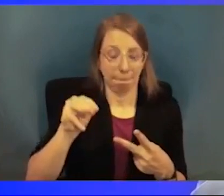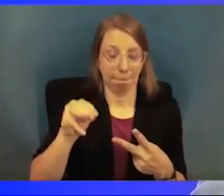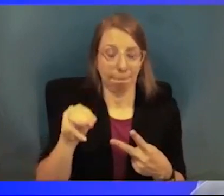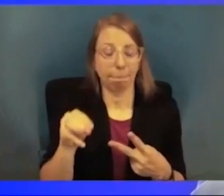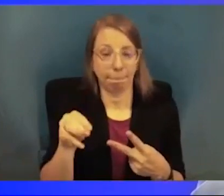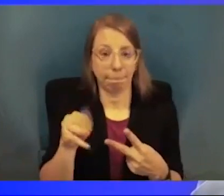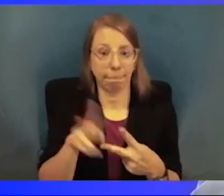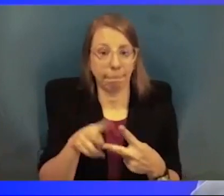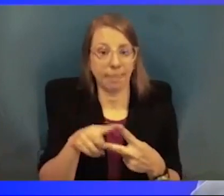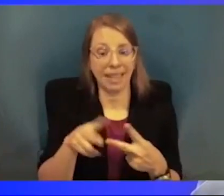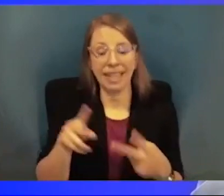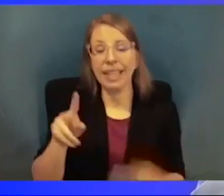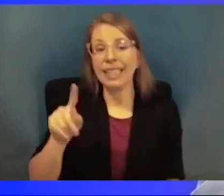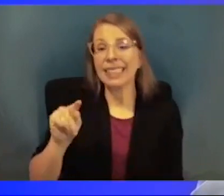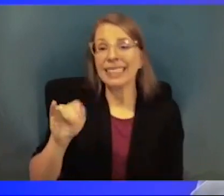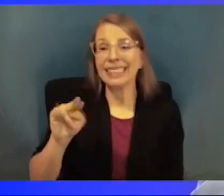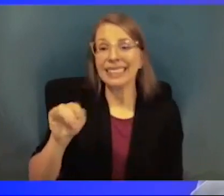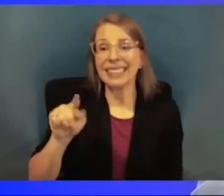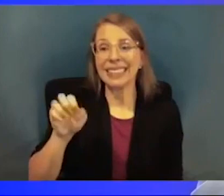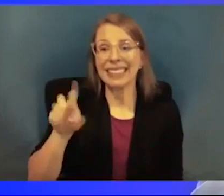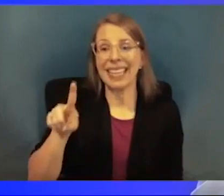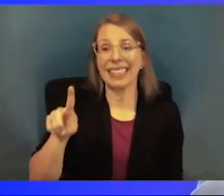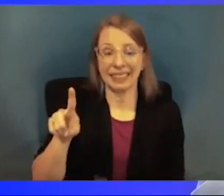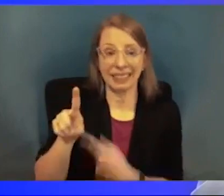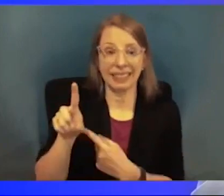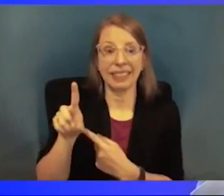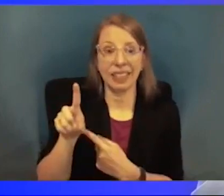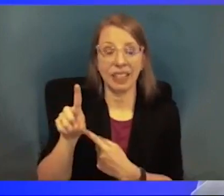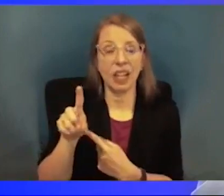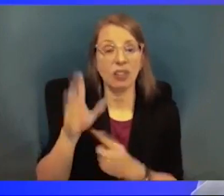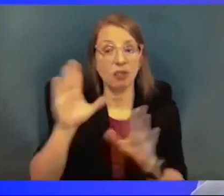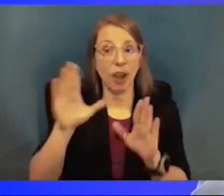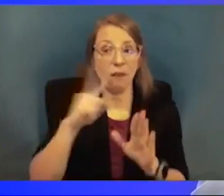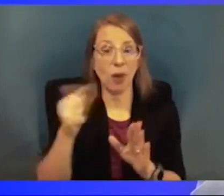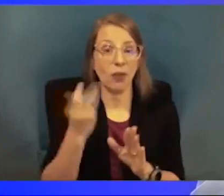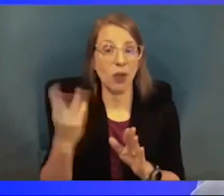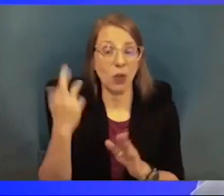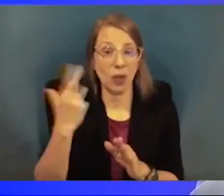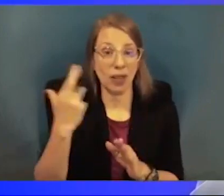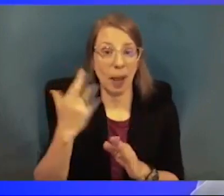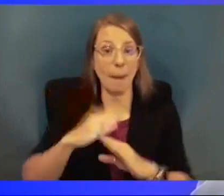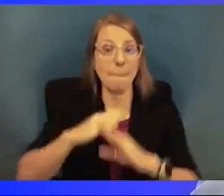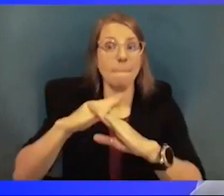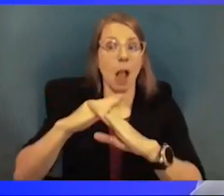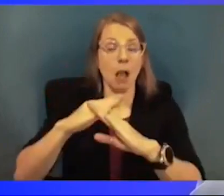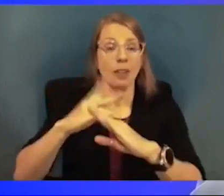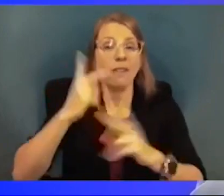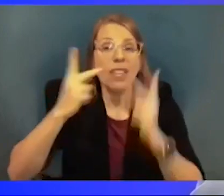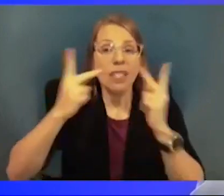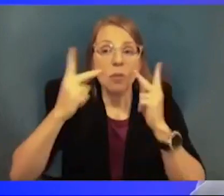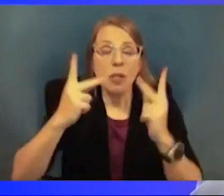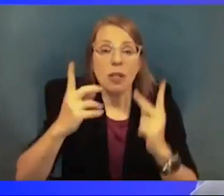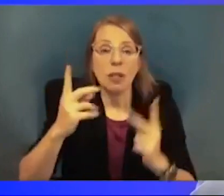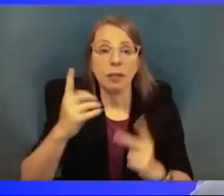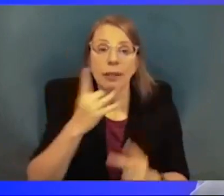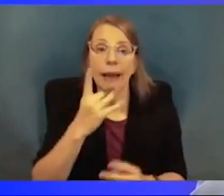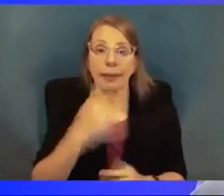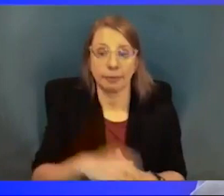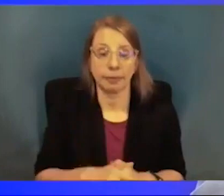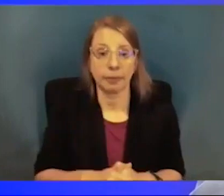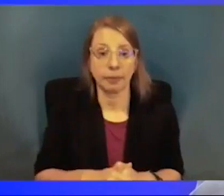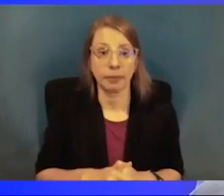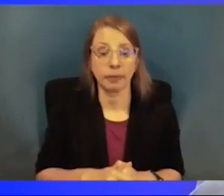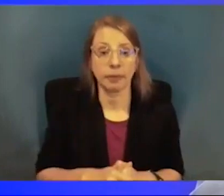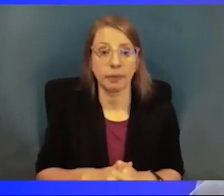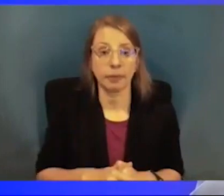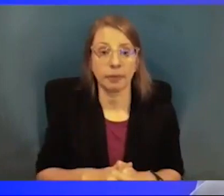Tinted is actually great for a couple of reasons. One is that it blocks visible light. And visible light is kind of